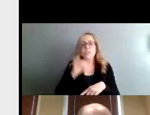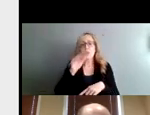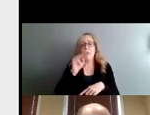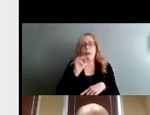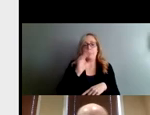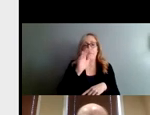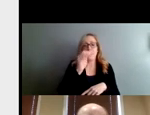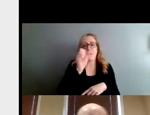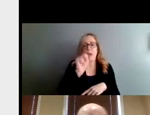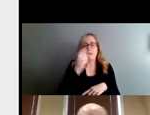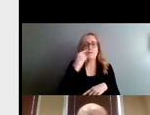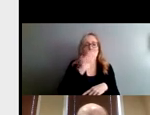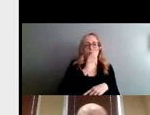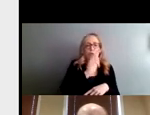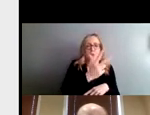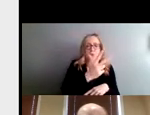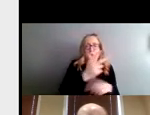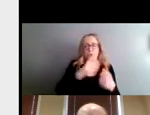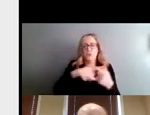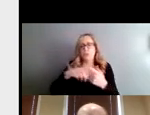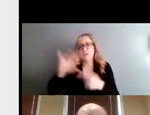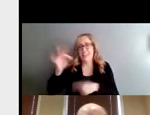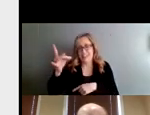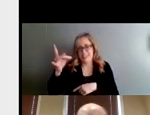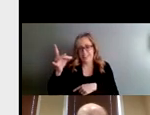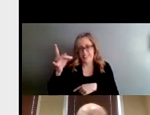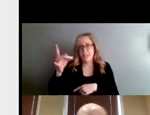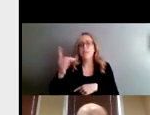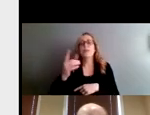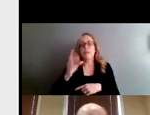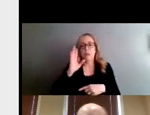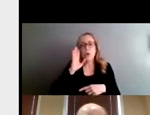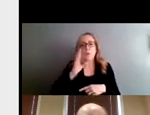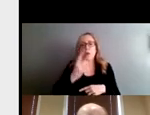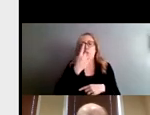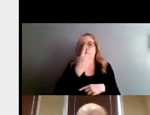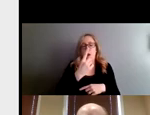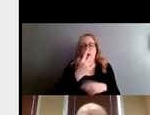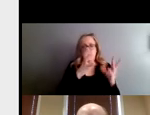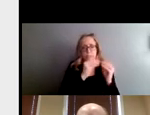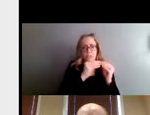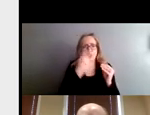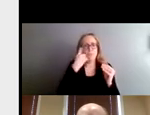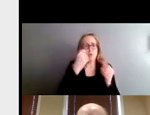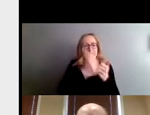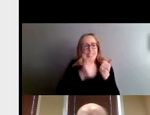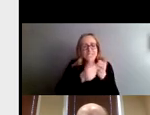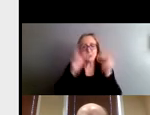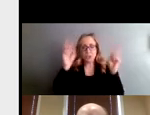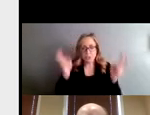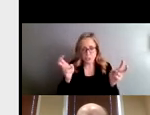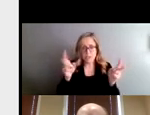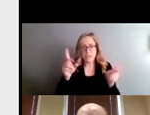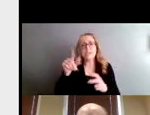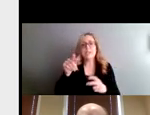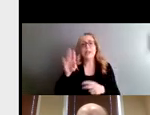will be shortened. Students will only take one session per subject. DESE is providing maximum flexibility